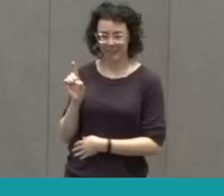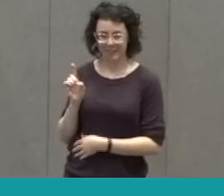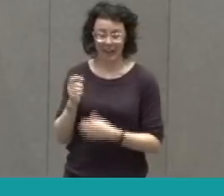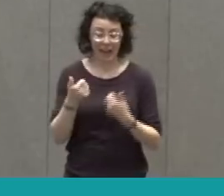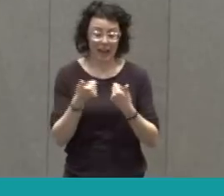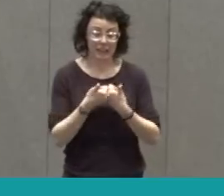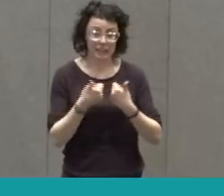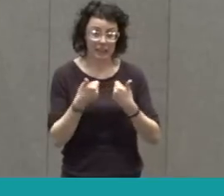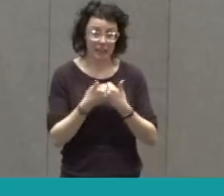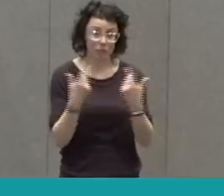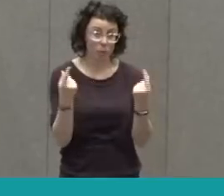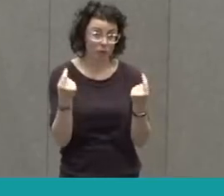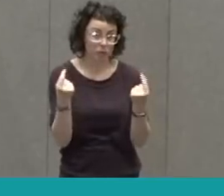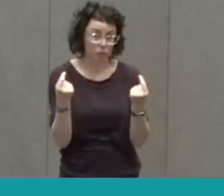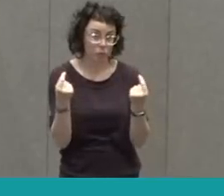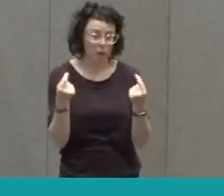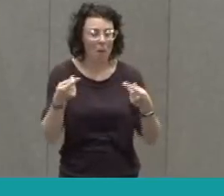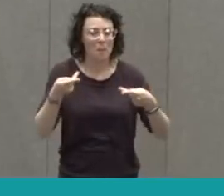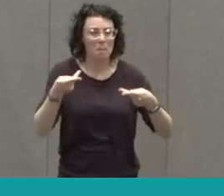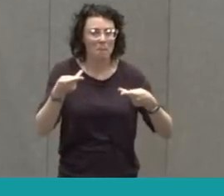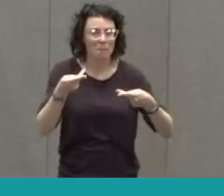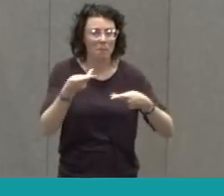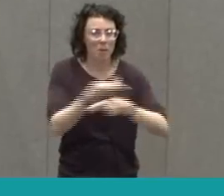Multiplication War.